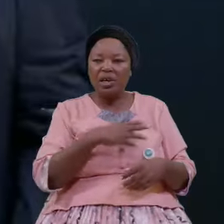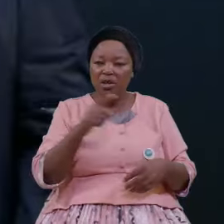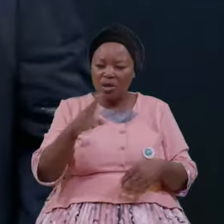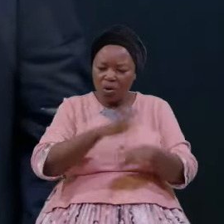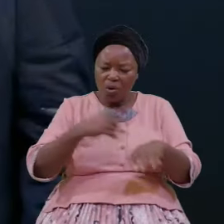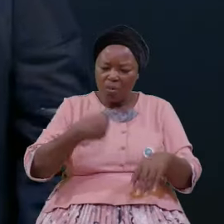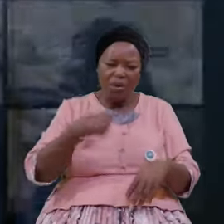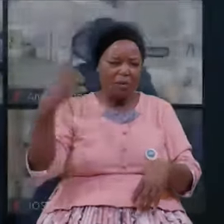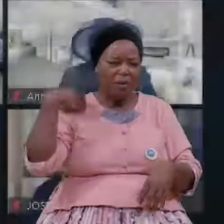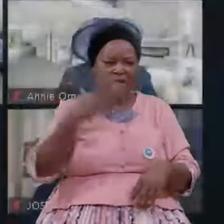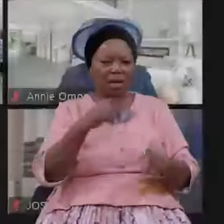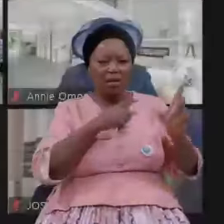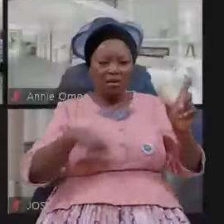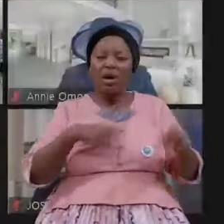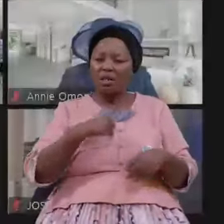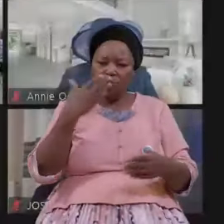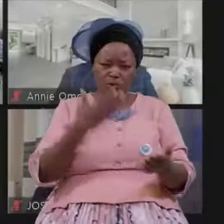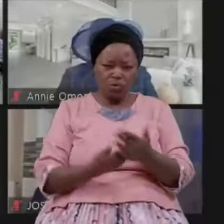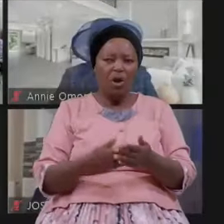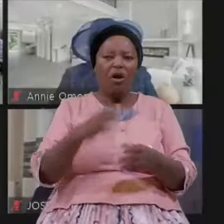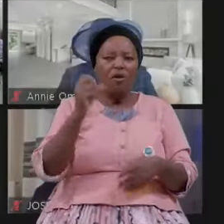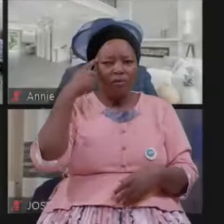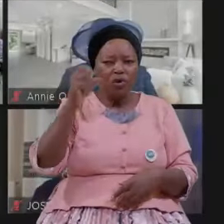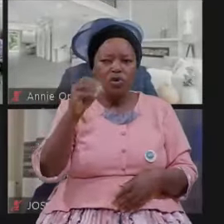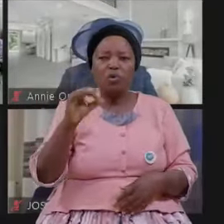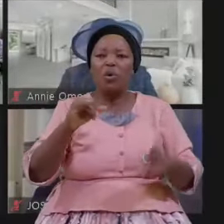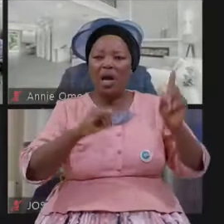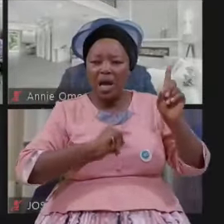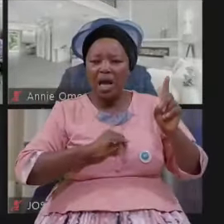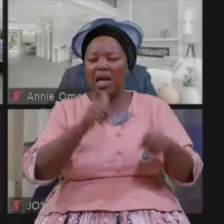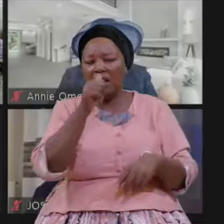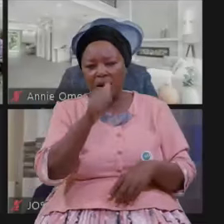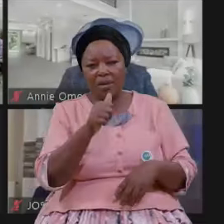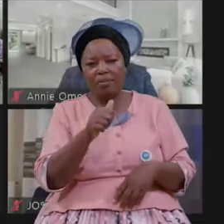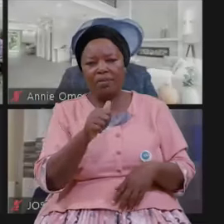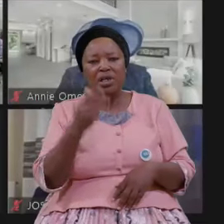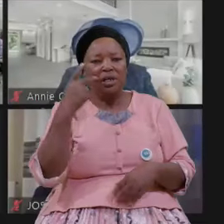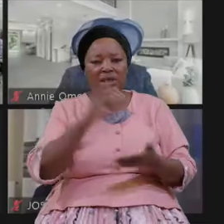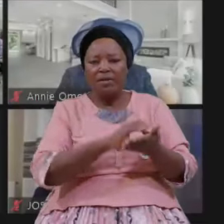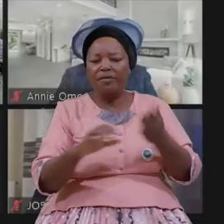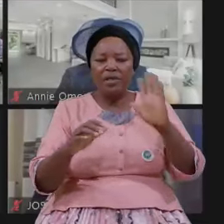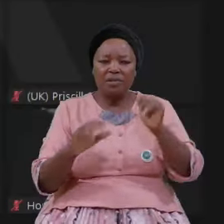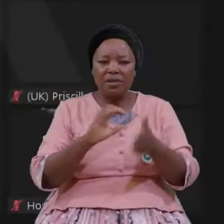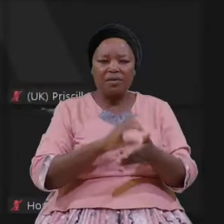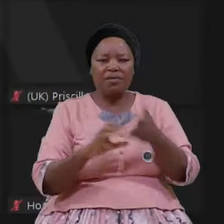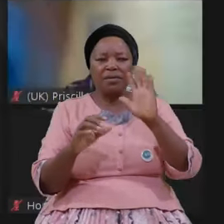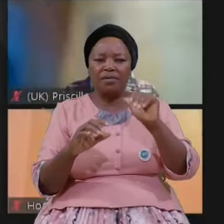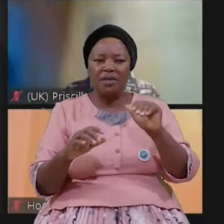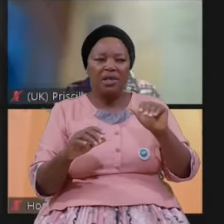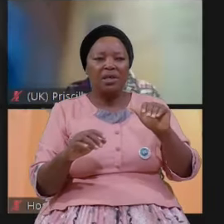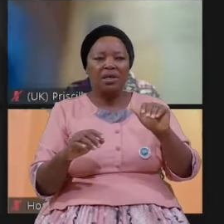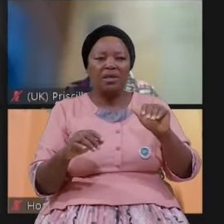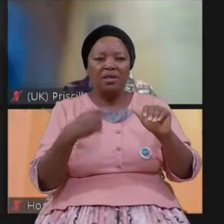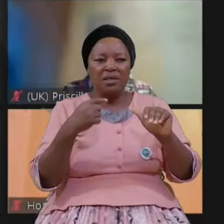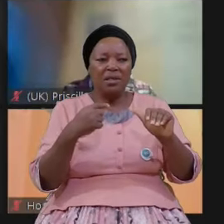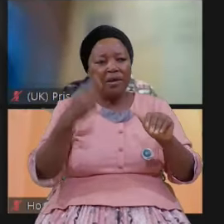so I am. Look at verse 15. In verse 15, it says, for